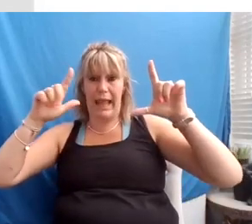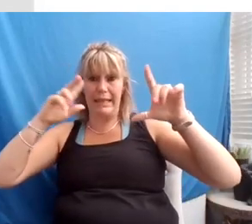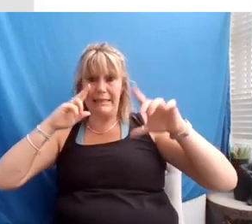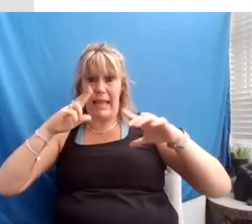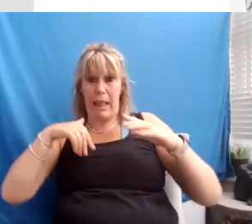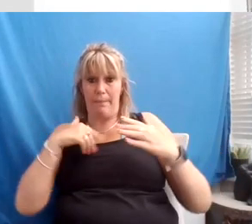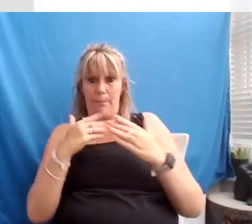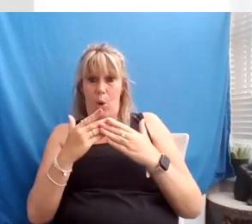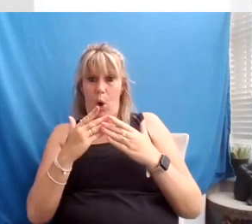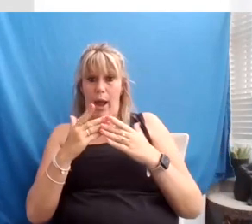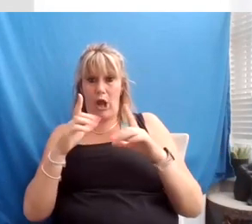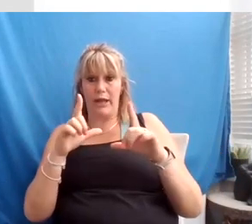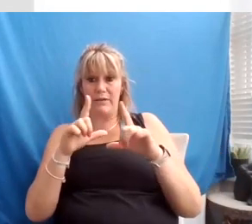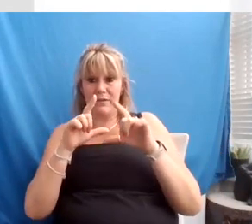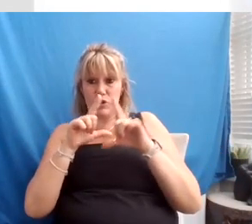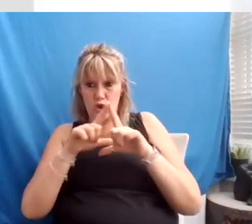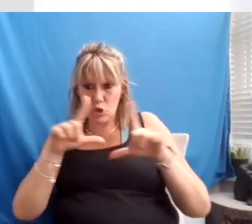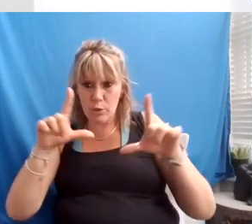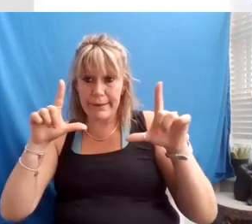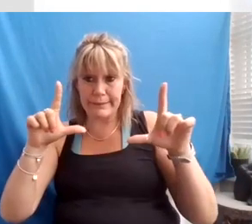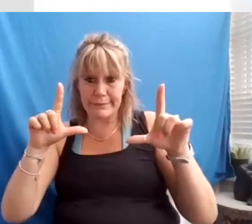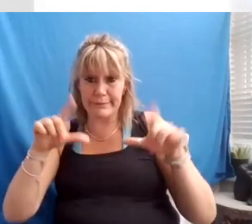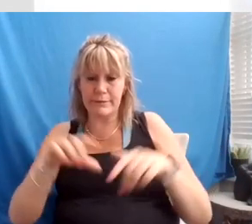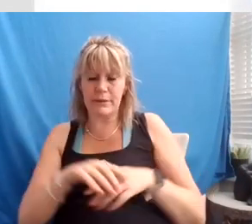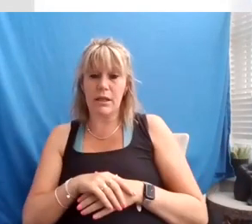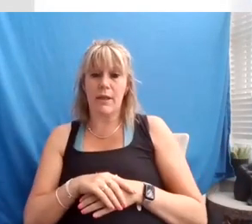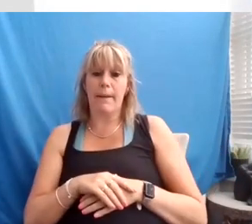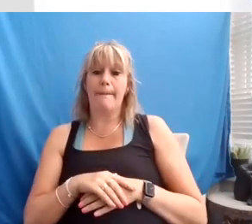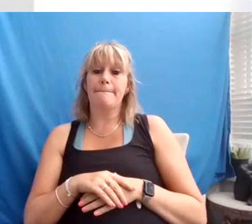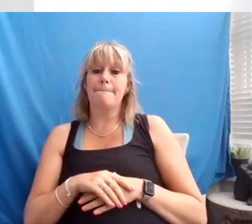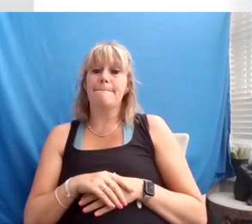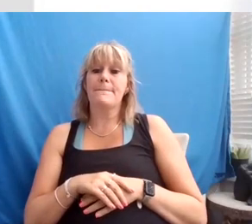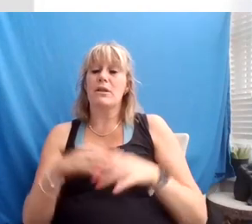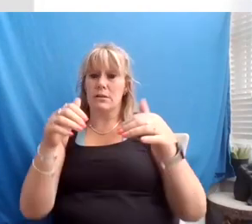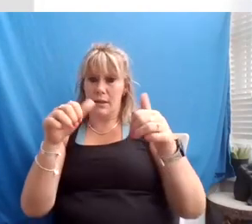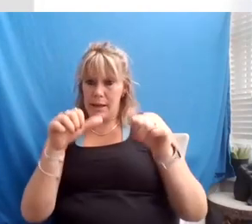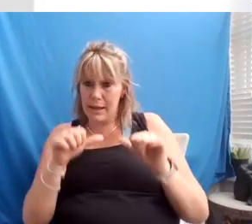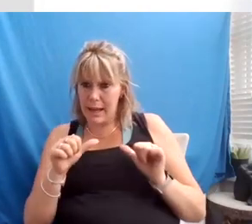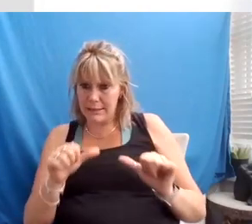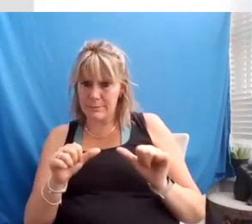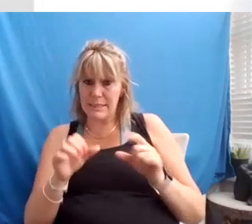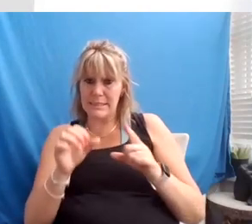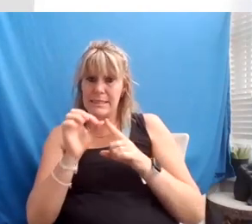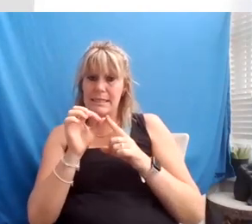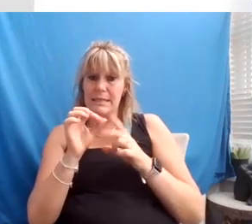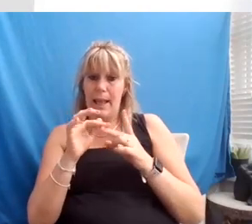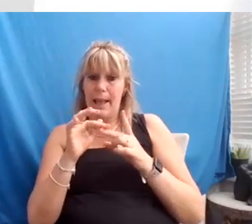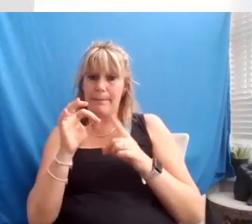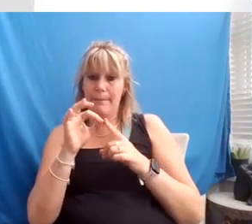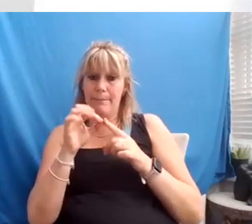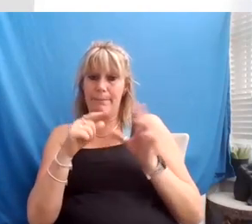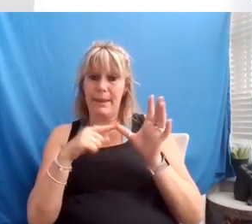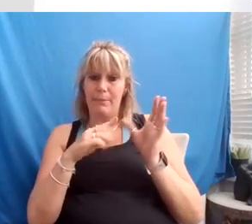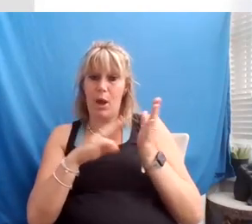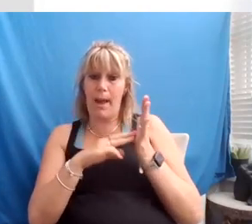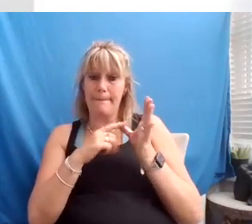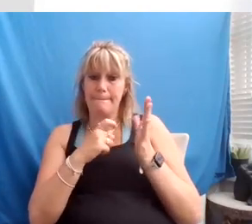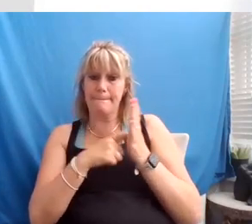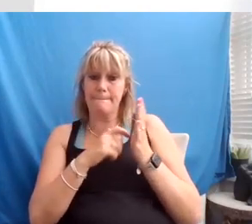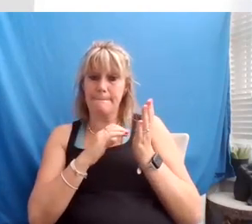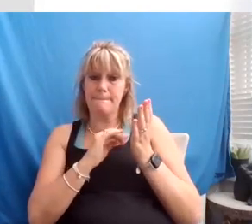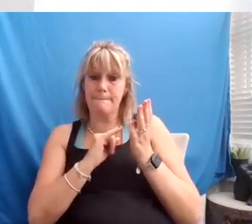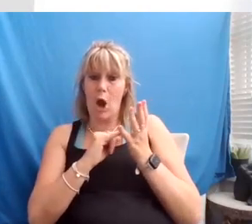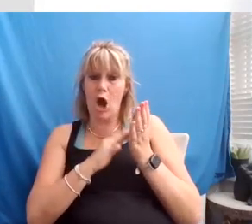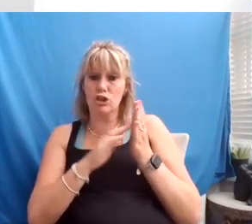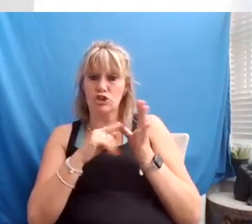in a bit more. So this next piece is by Pippa Marshall. And I'm wondering, Pippa,